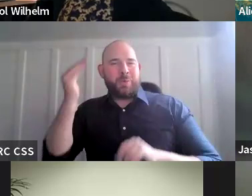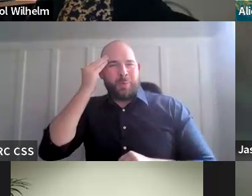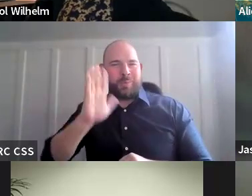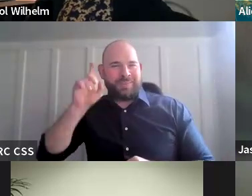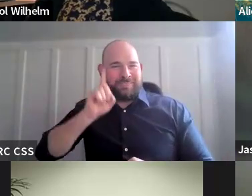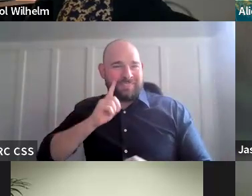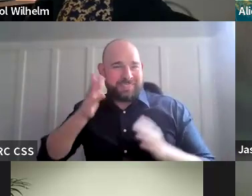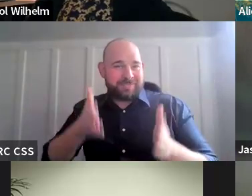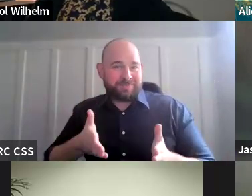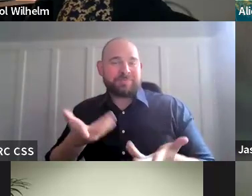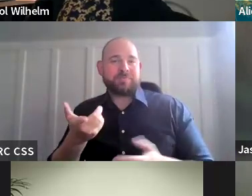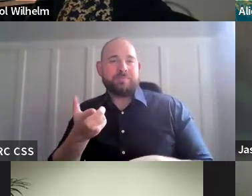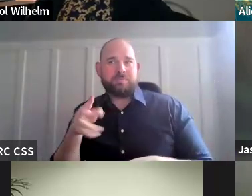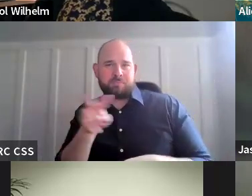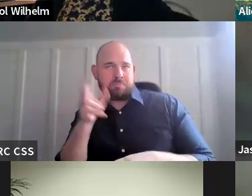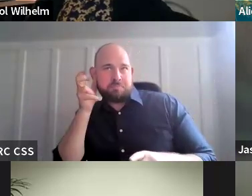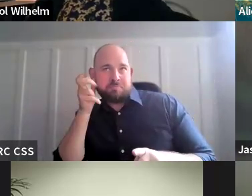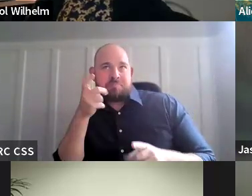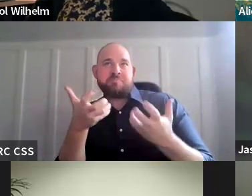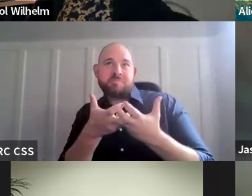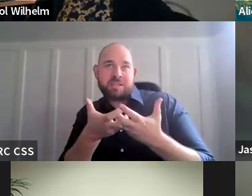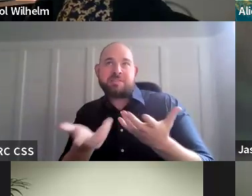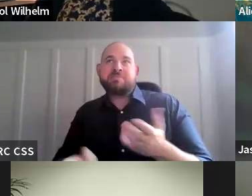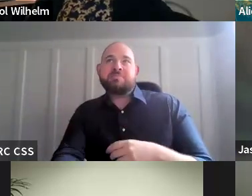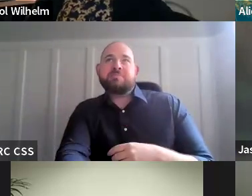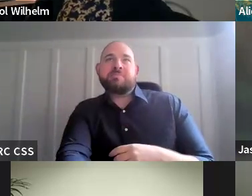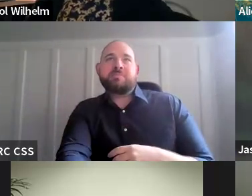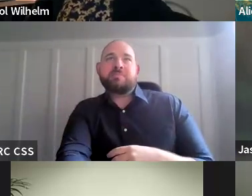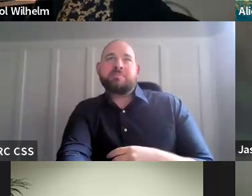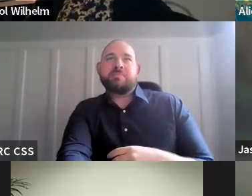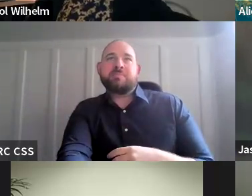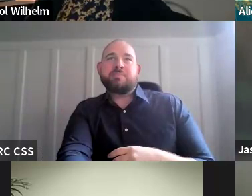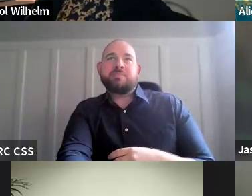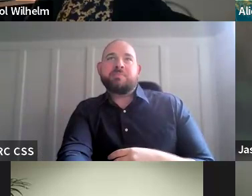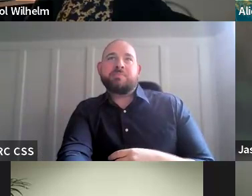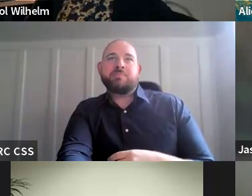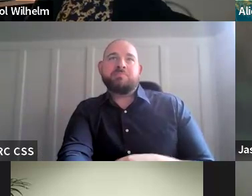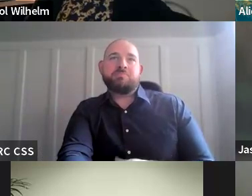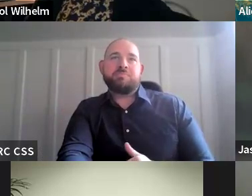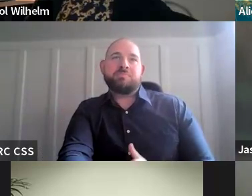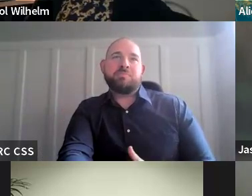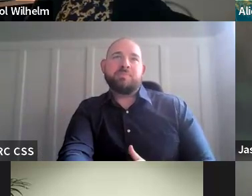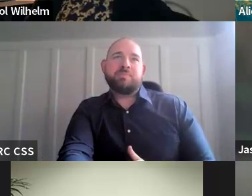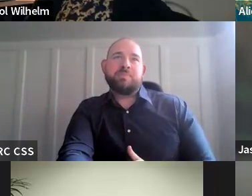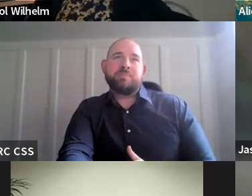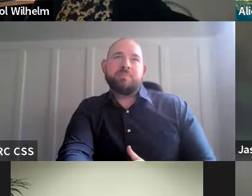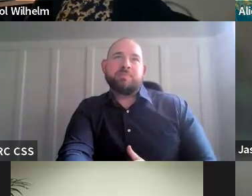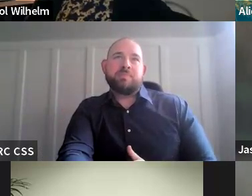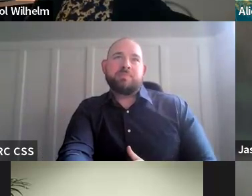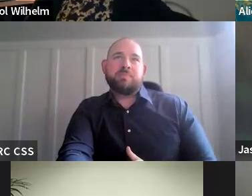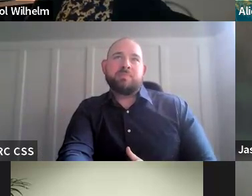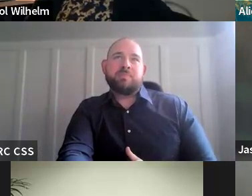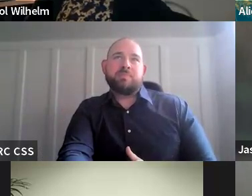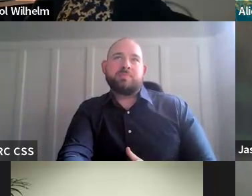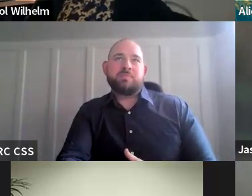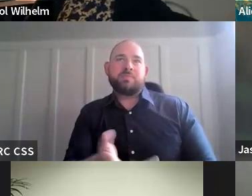So if you pick a strong match, you really want to know the deaf person. You want to know what their